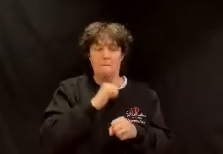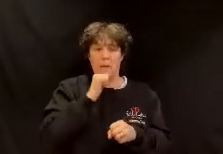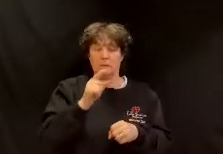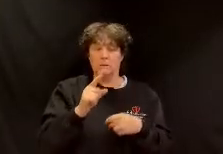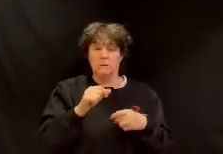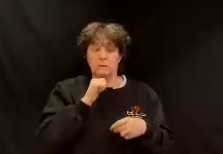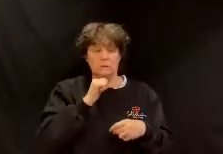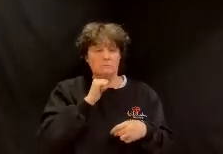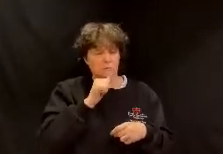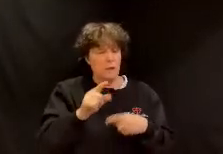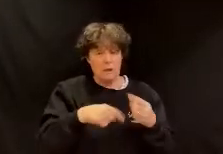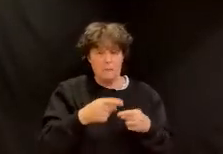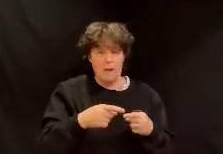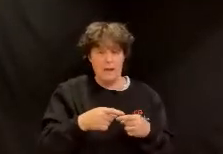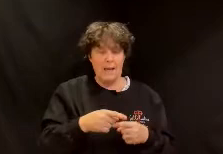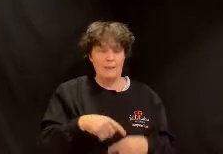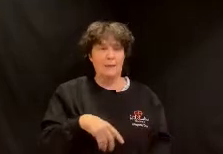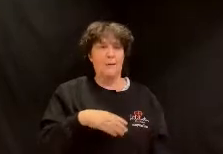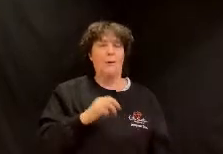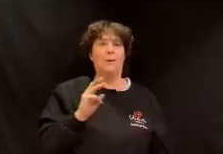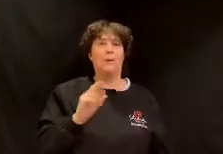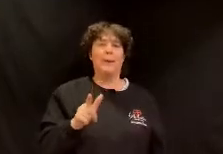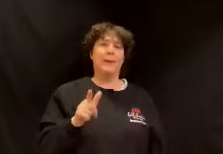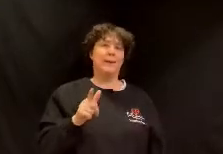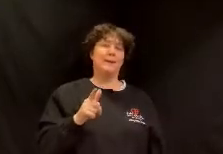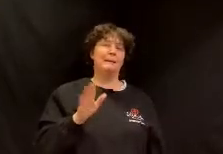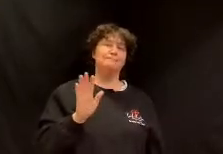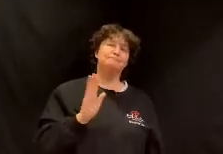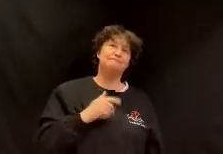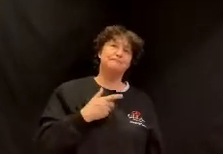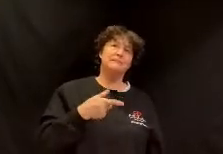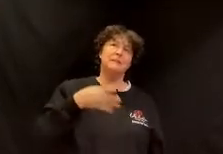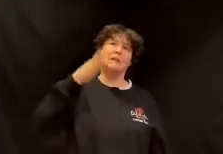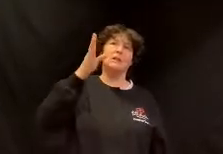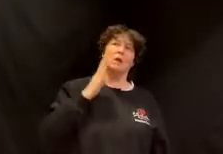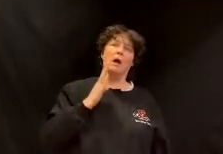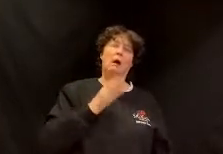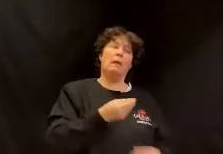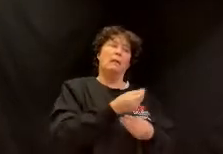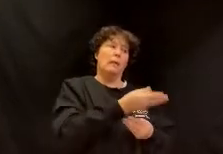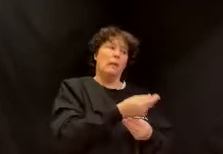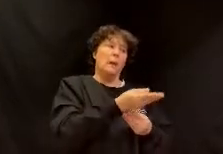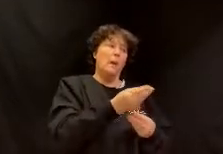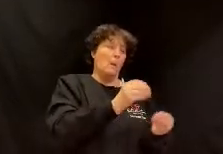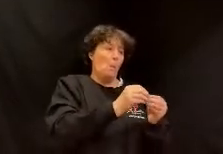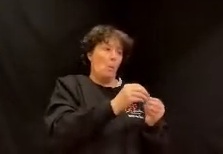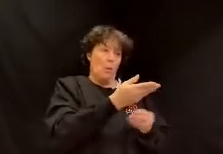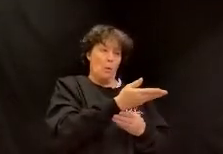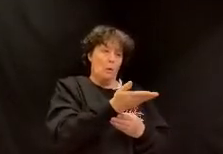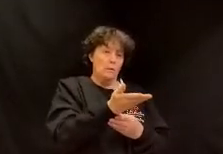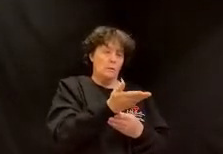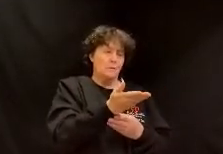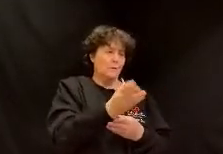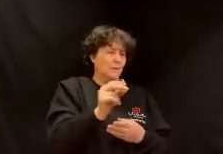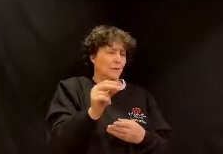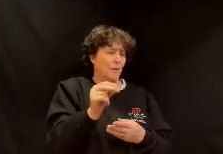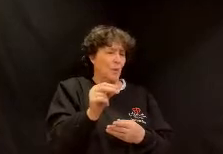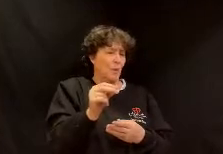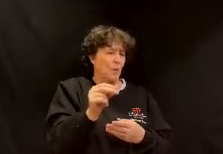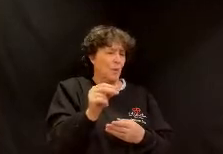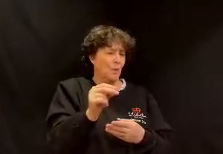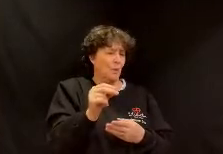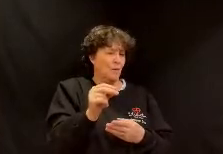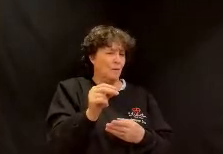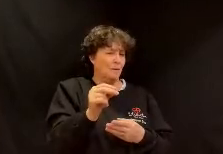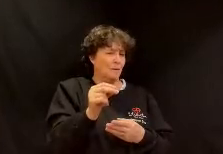it's not about, well, you know what, it's because God has dealt a little more to you than somebody else. He gives us all the same measure of faith. It's just whether